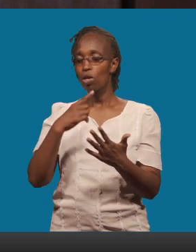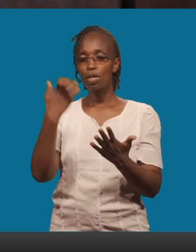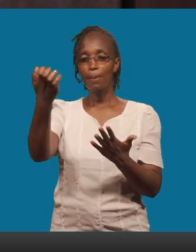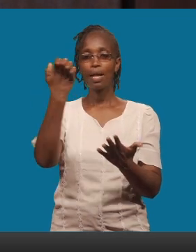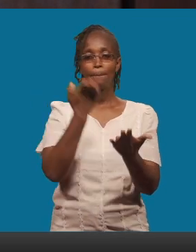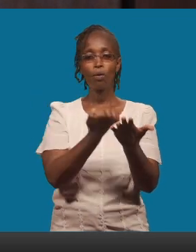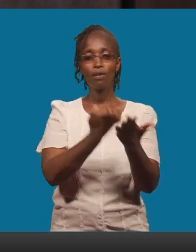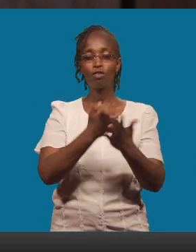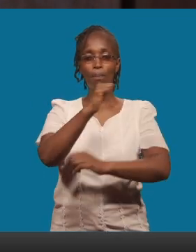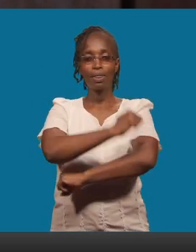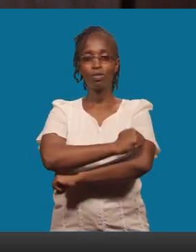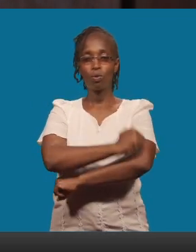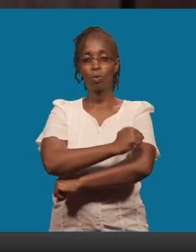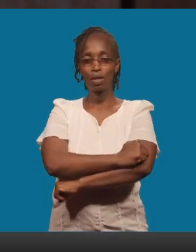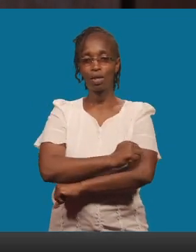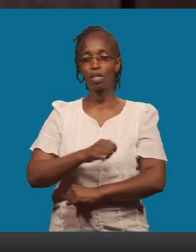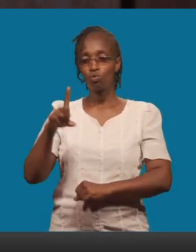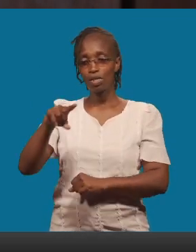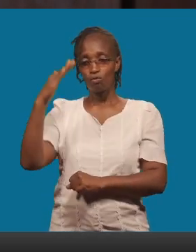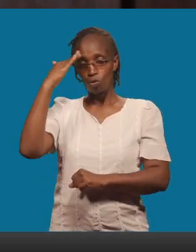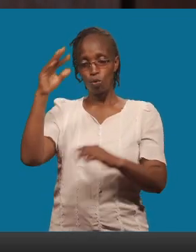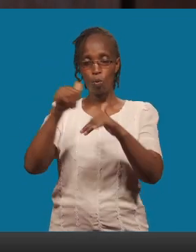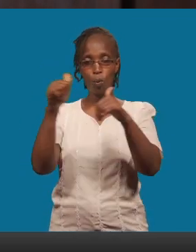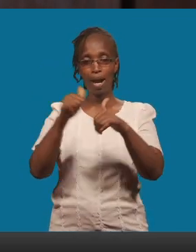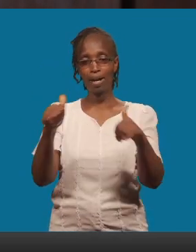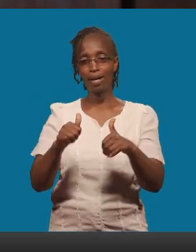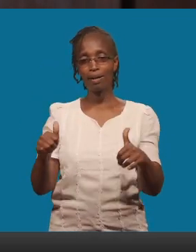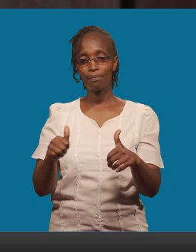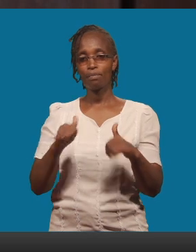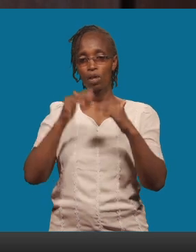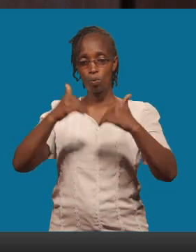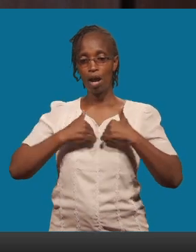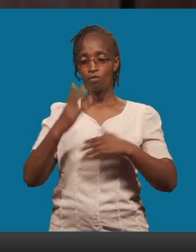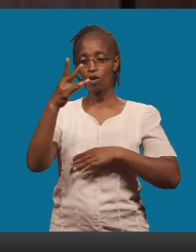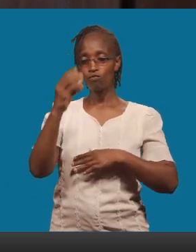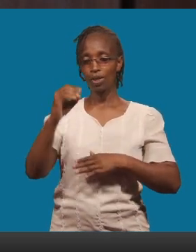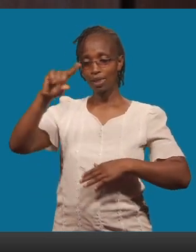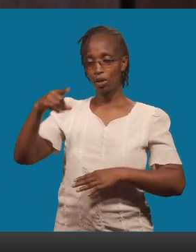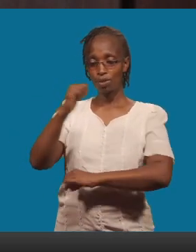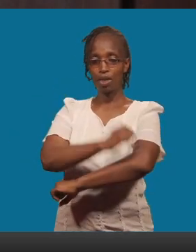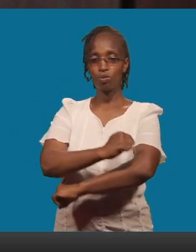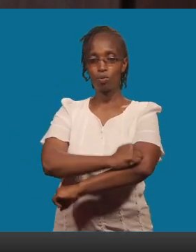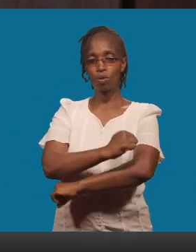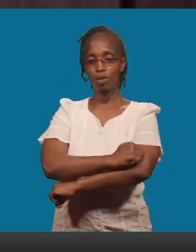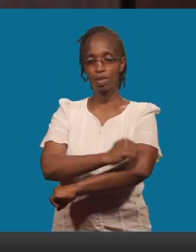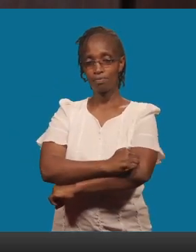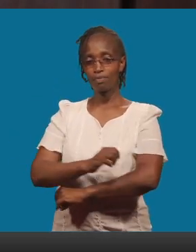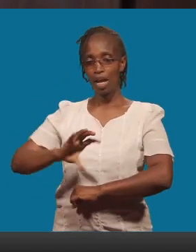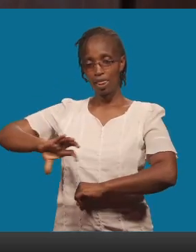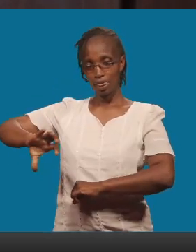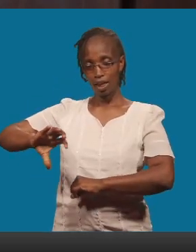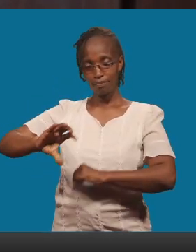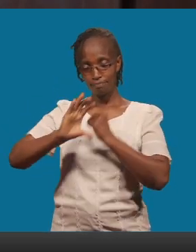employed from this school? You know very well, we have got 40,000 schools in the